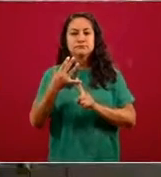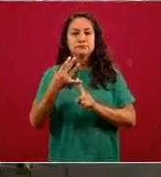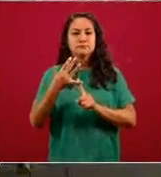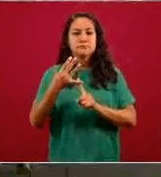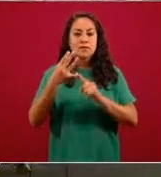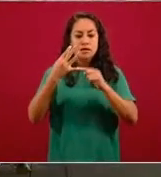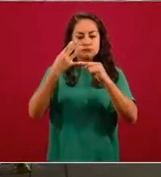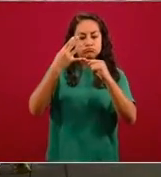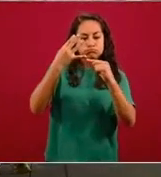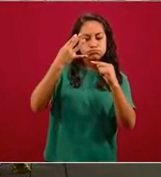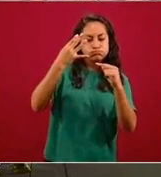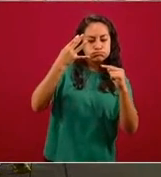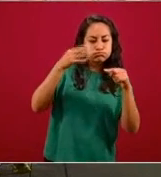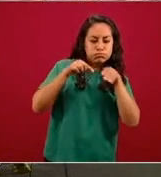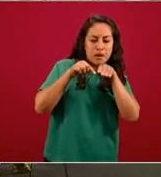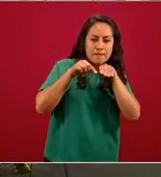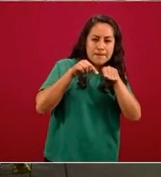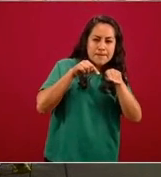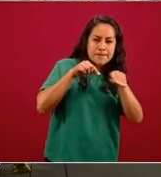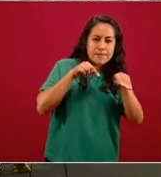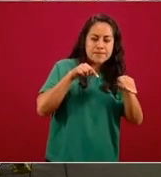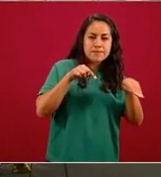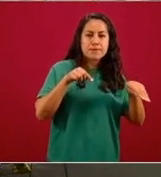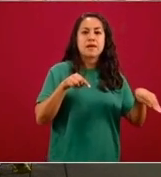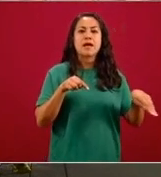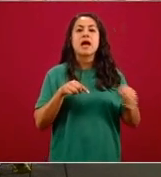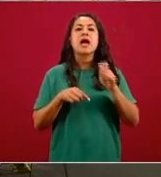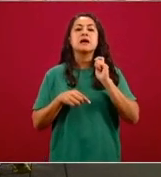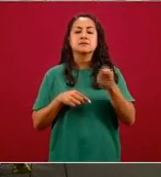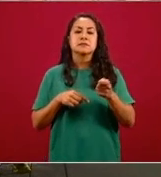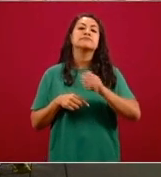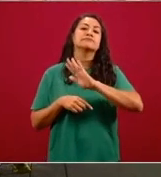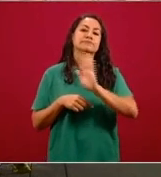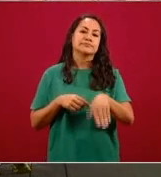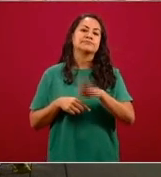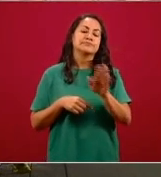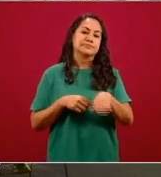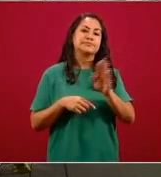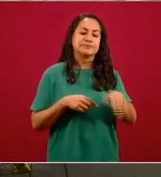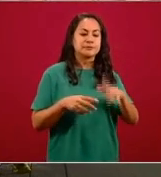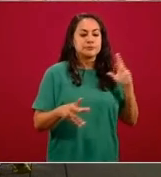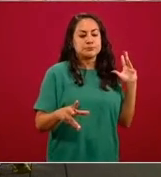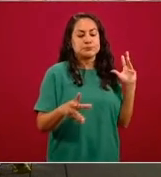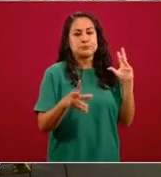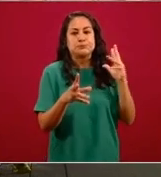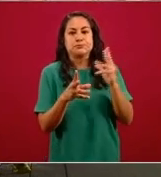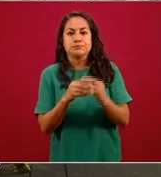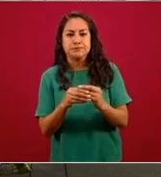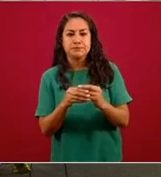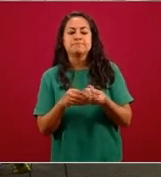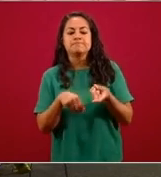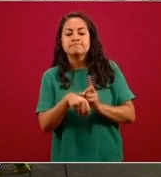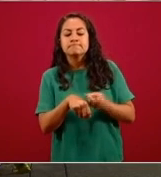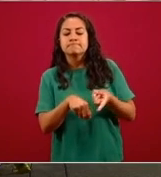purple curve, and then the last curve, which is the one closest to the bottom,